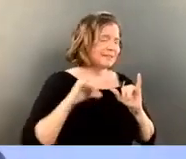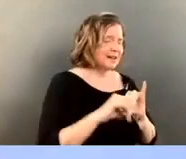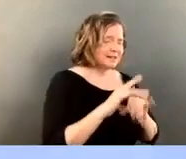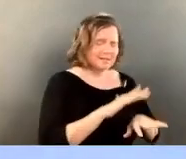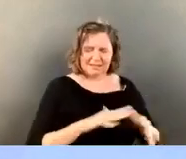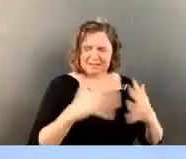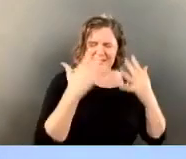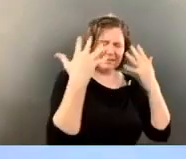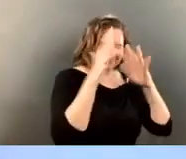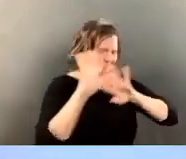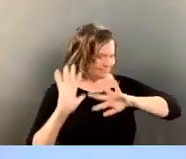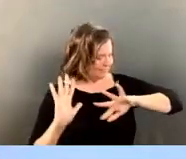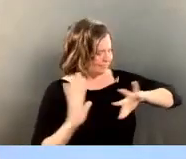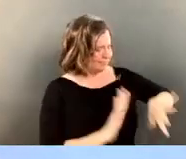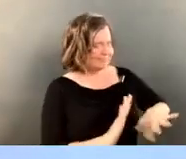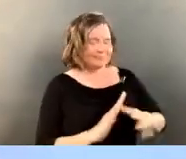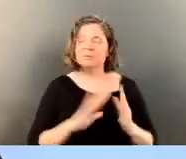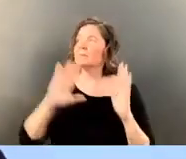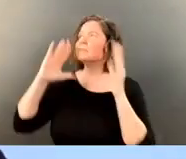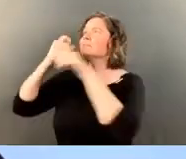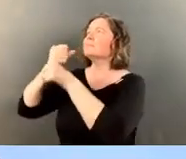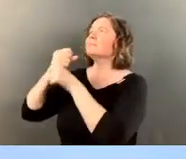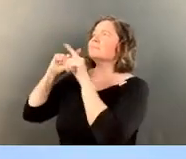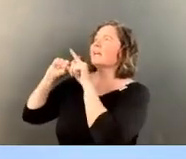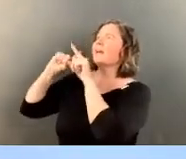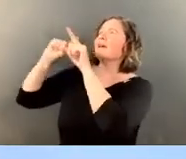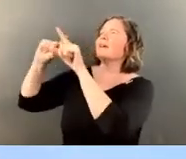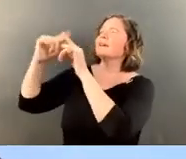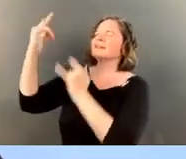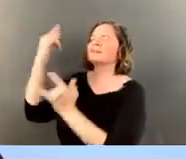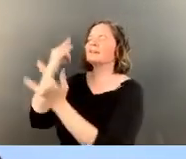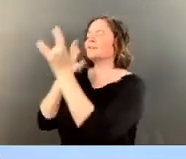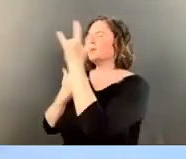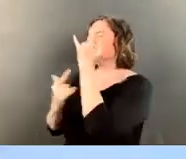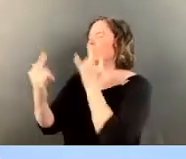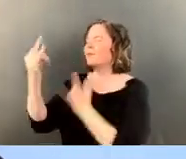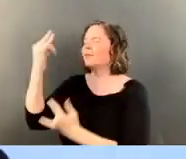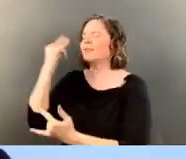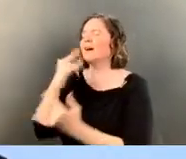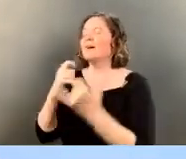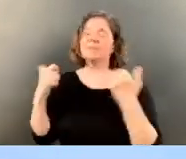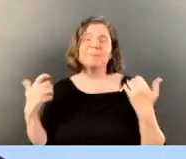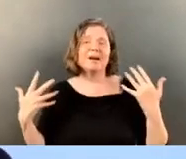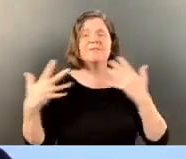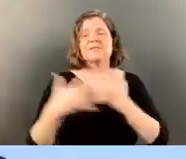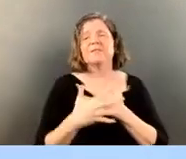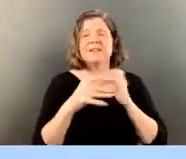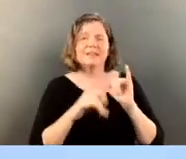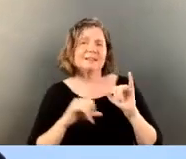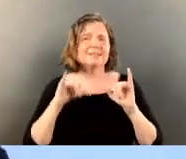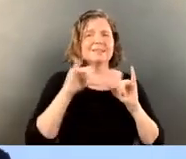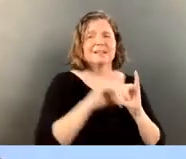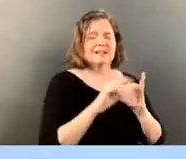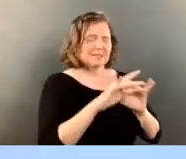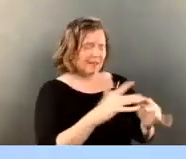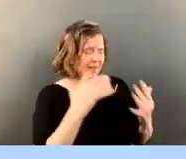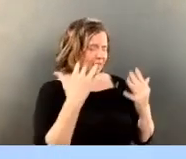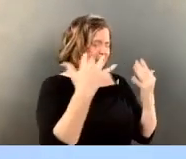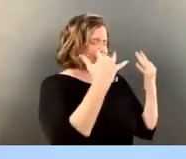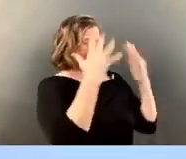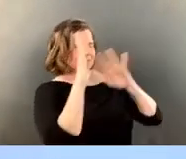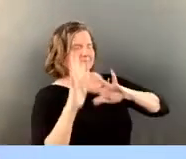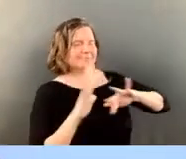it doesn't stand a chance when I stand in your love. My fear